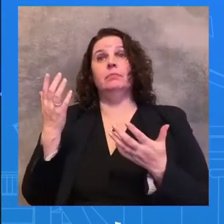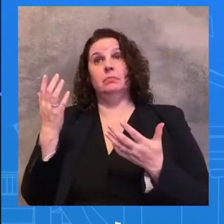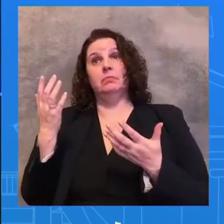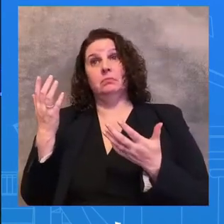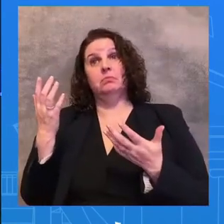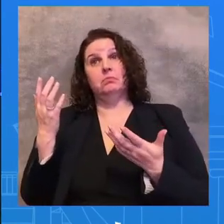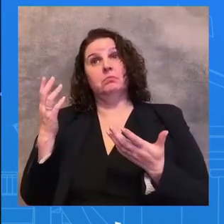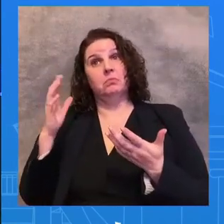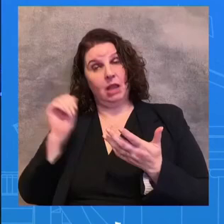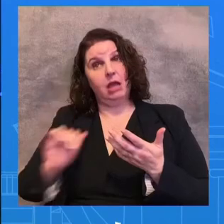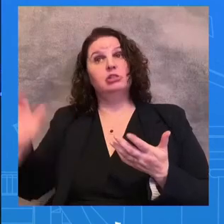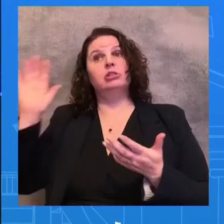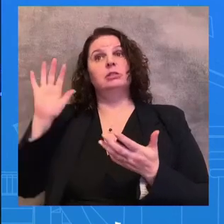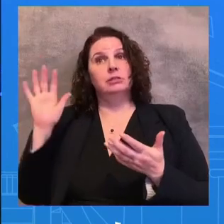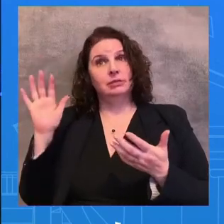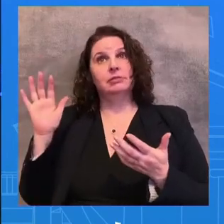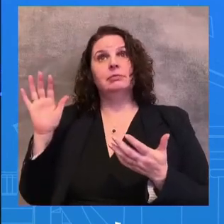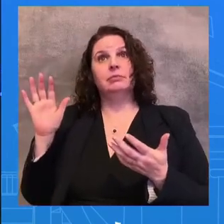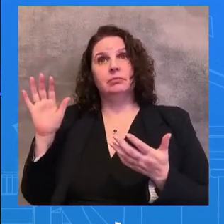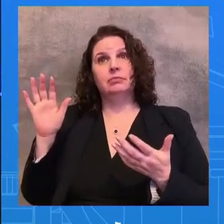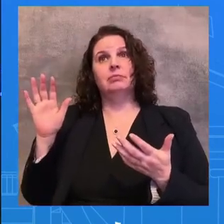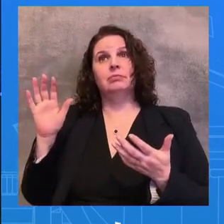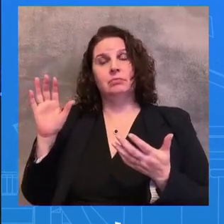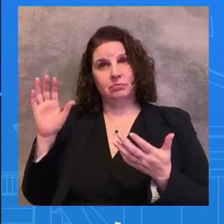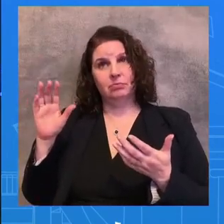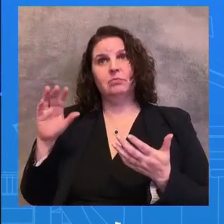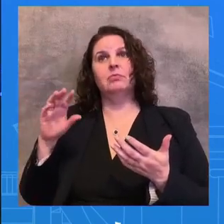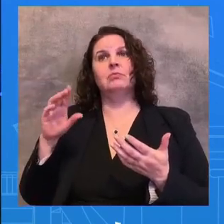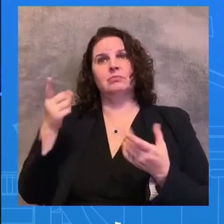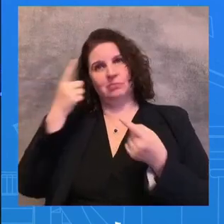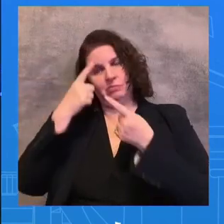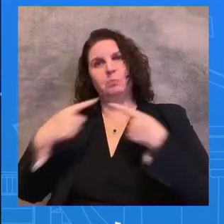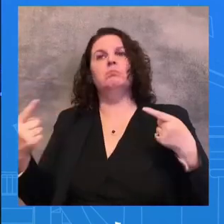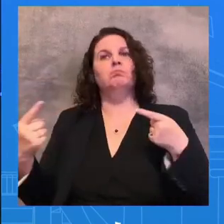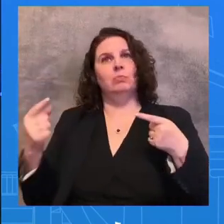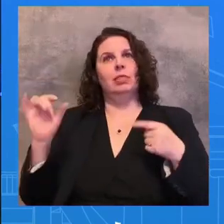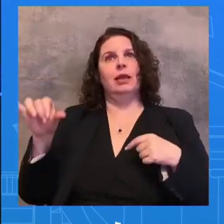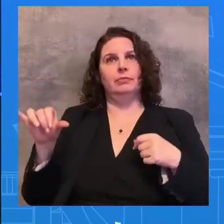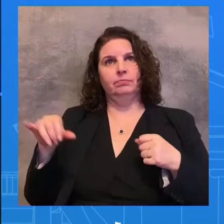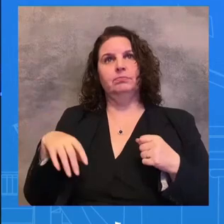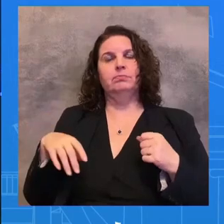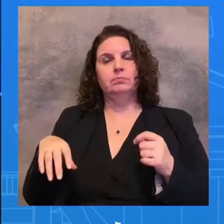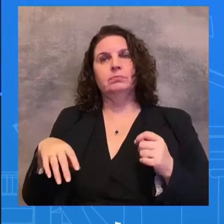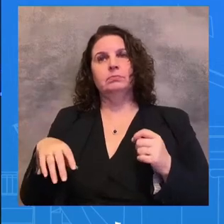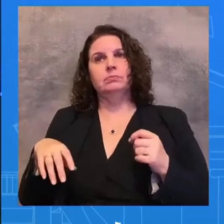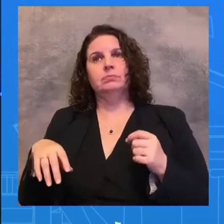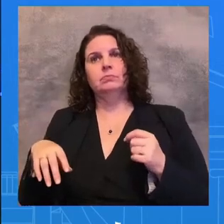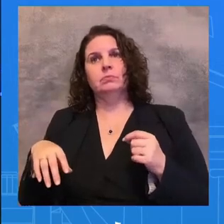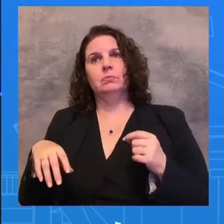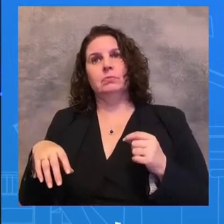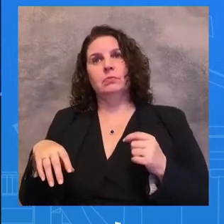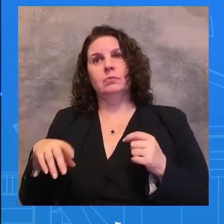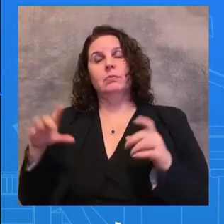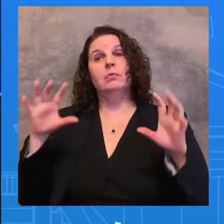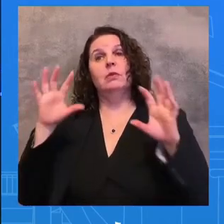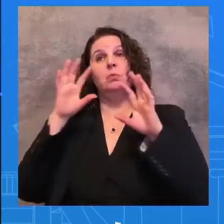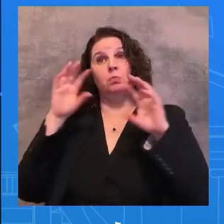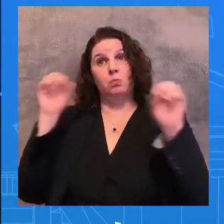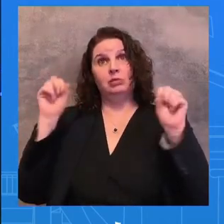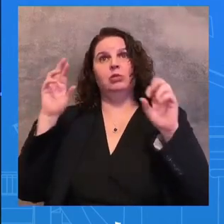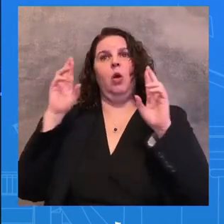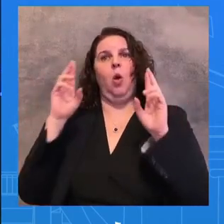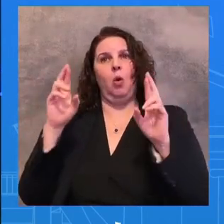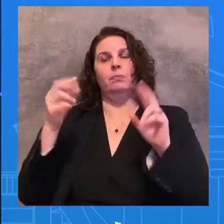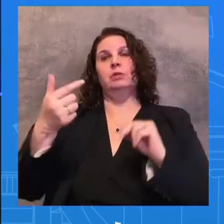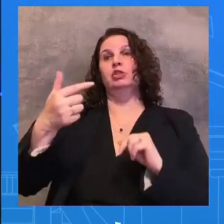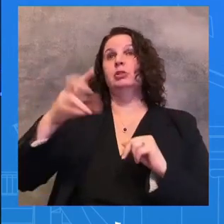take countermeasures to this. And I think what the secretary is hoping to do at the G7, building up to the summit in Italy, is